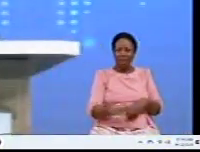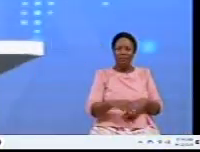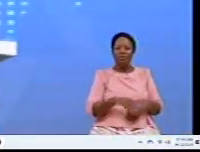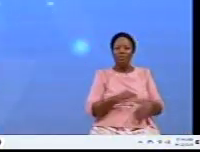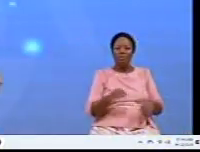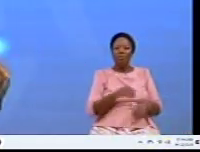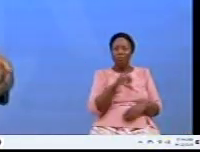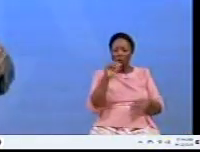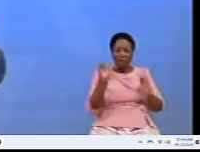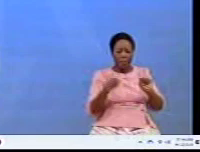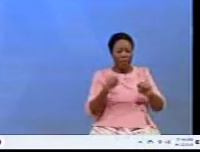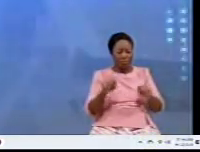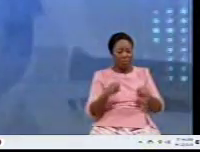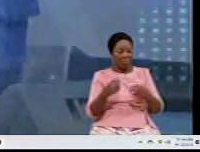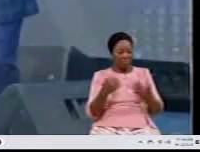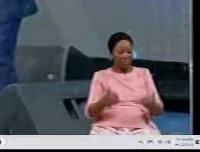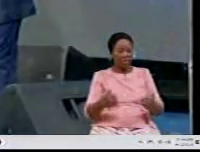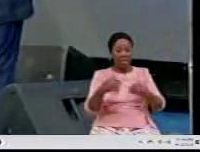impossible